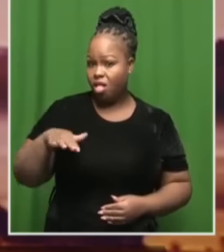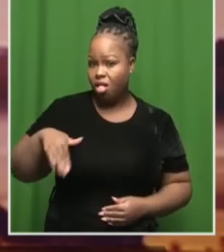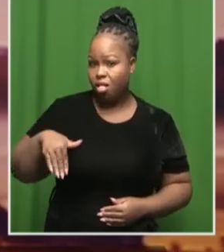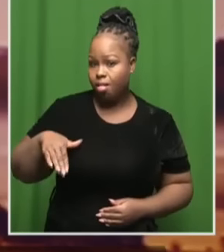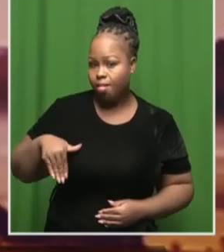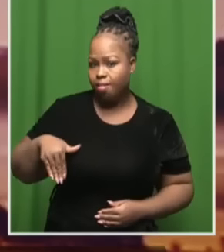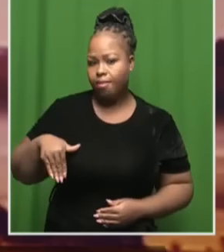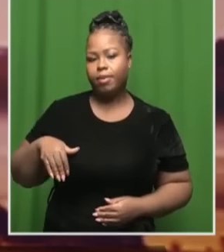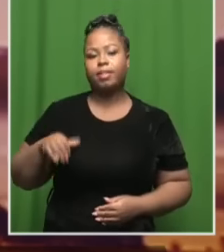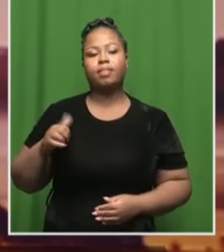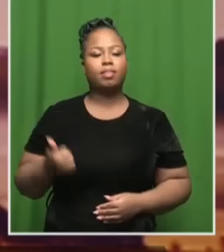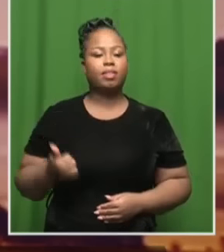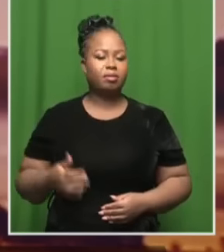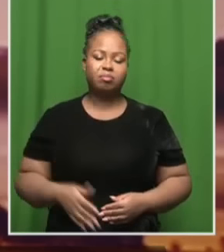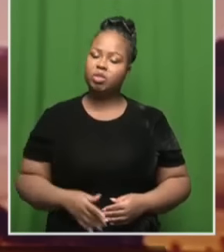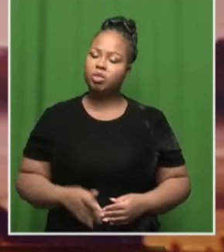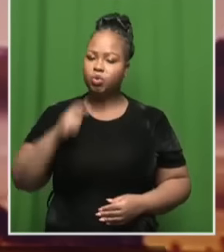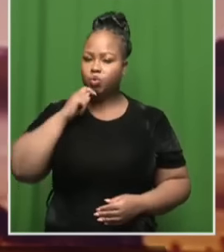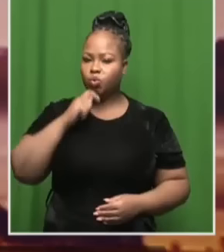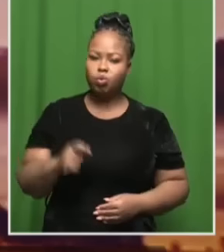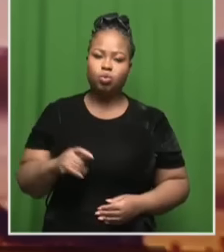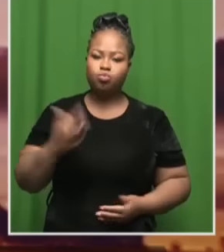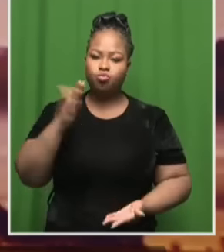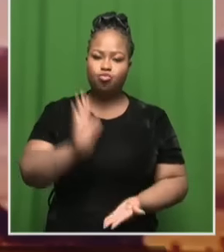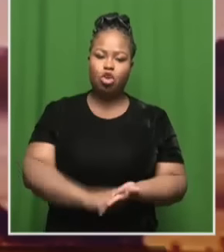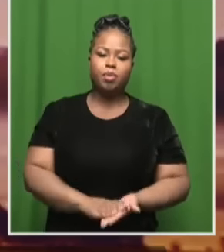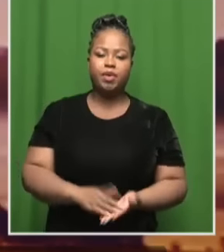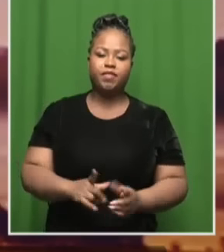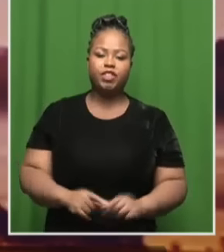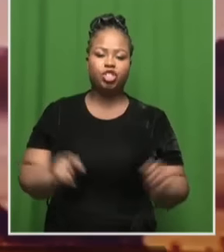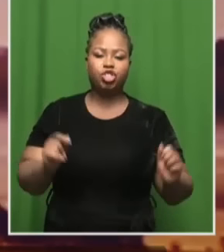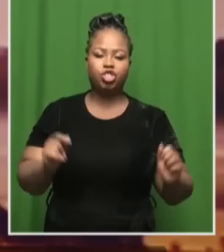upgraded, it will just run out on the number of